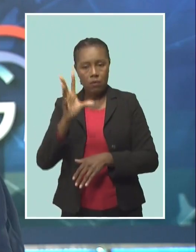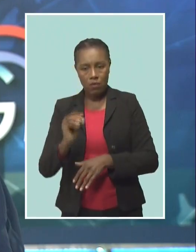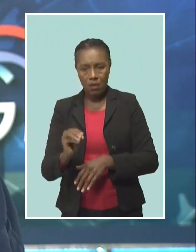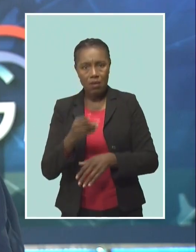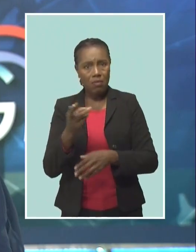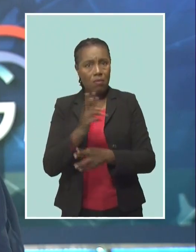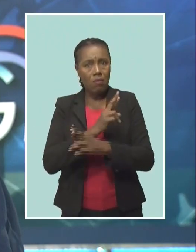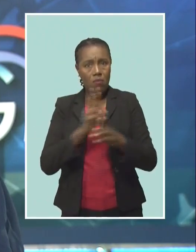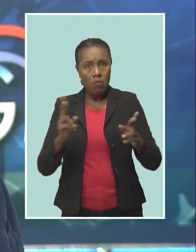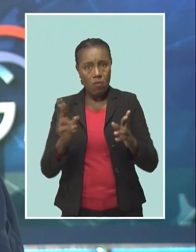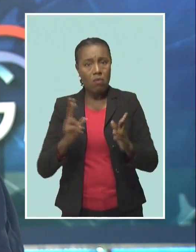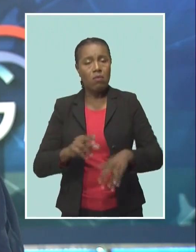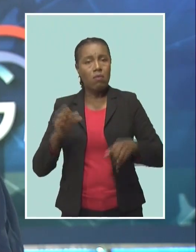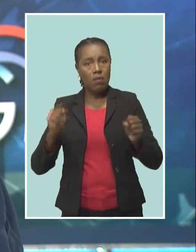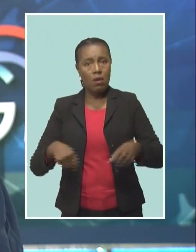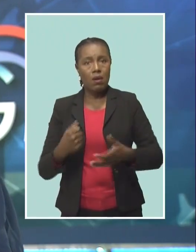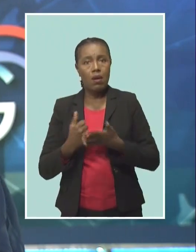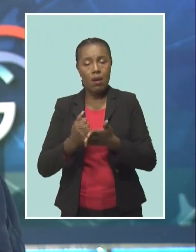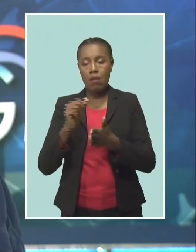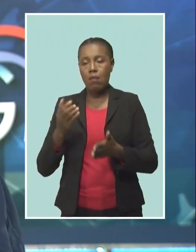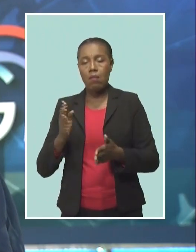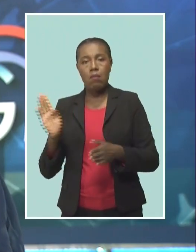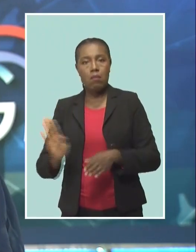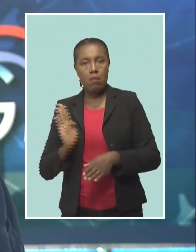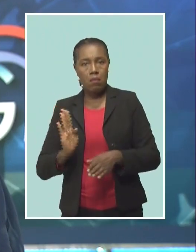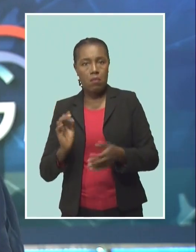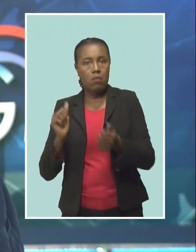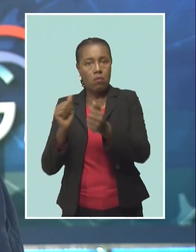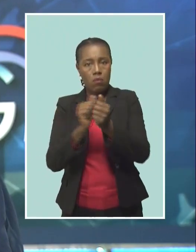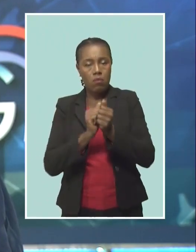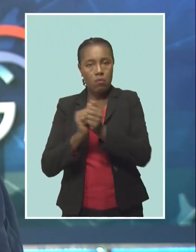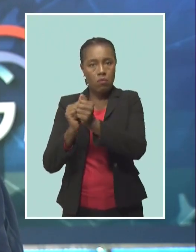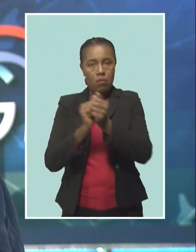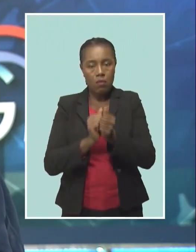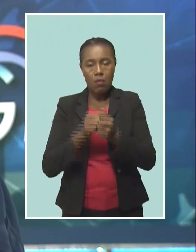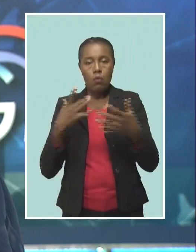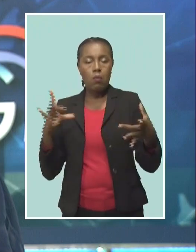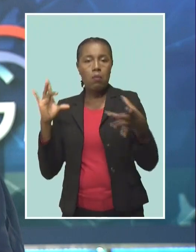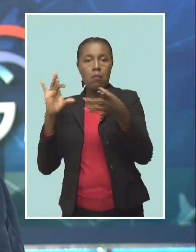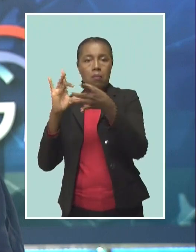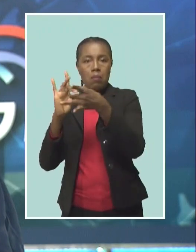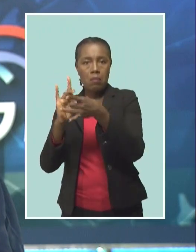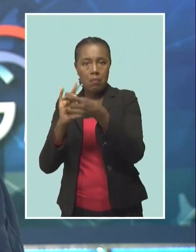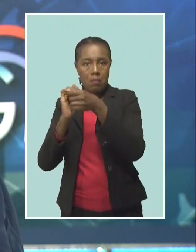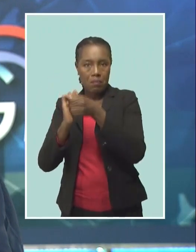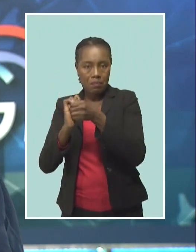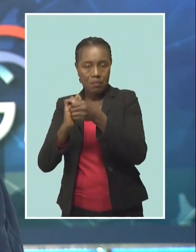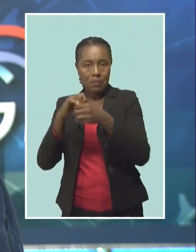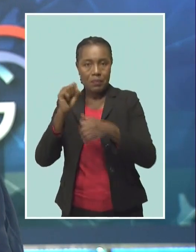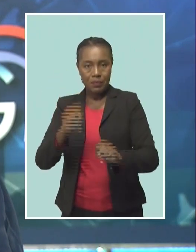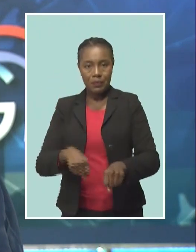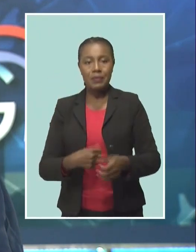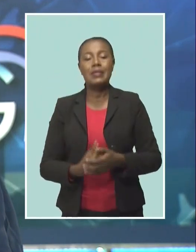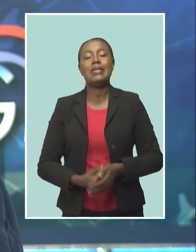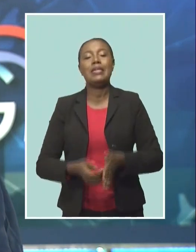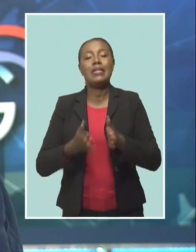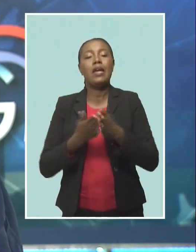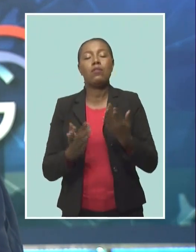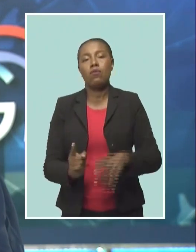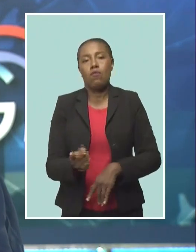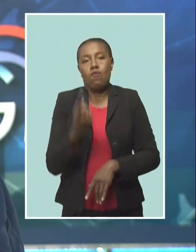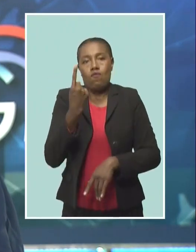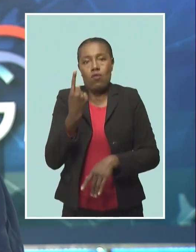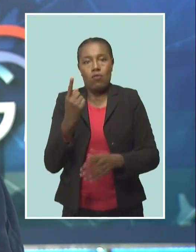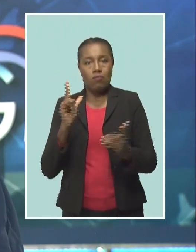and Barbados, through its missions on the continent, is working to boost ties. He is upbeat of the planned first in-person